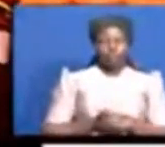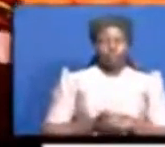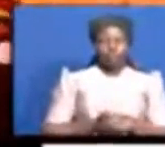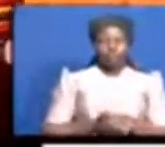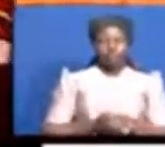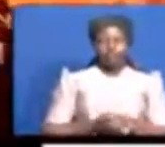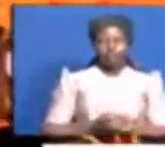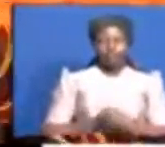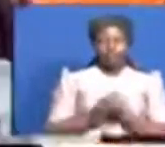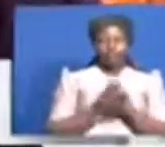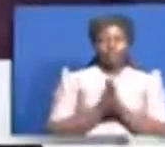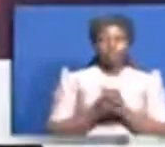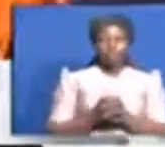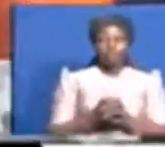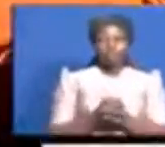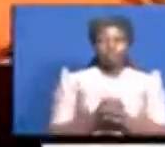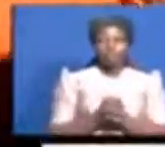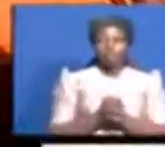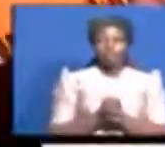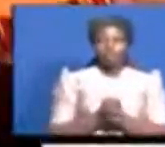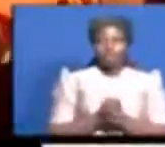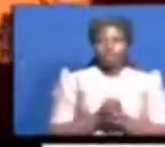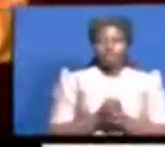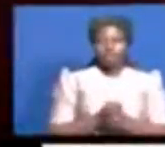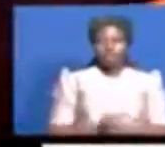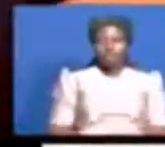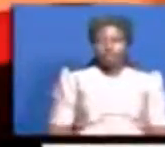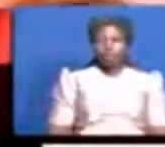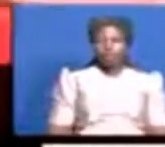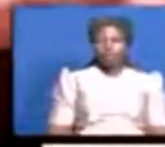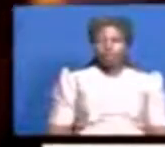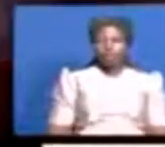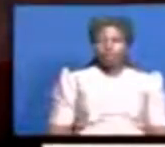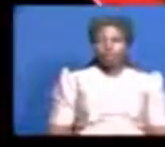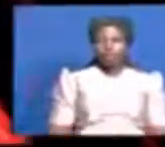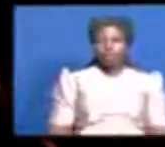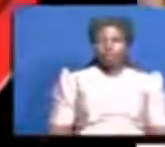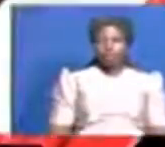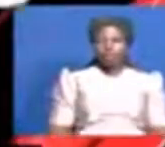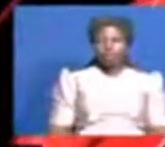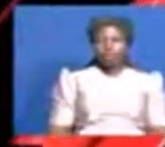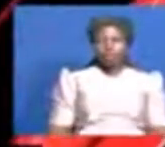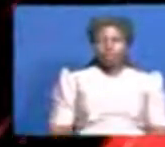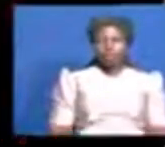You will be guided. Yes. Asante sana. It is